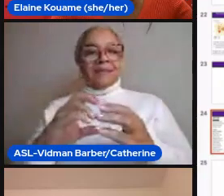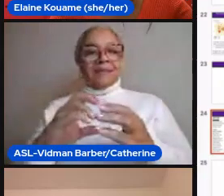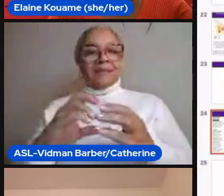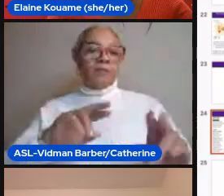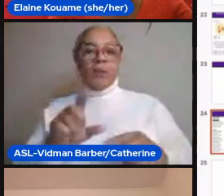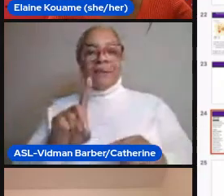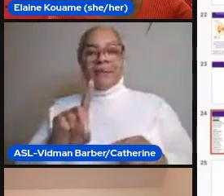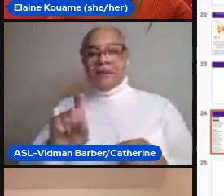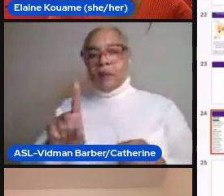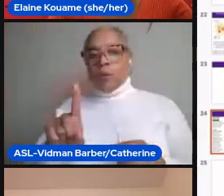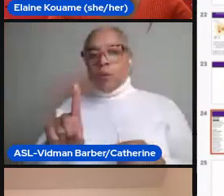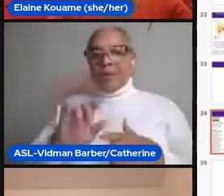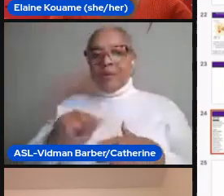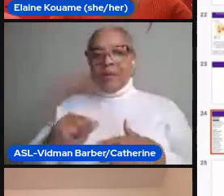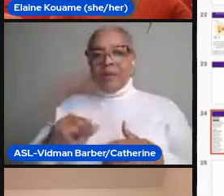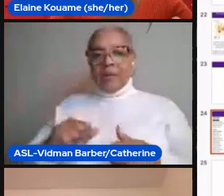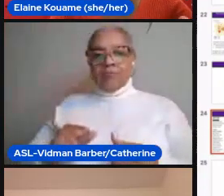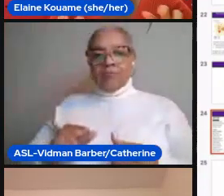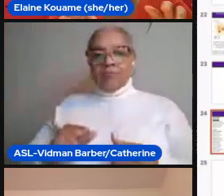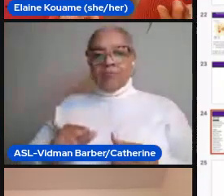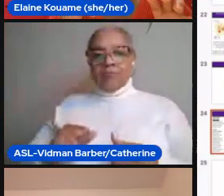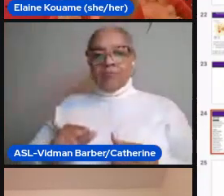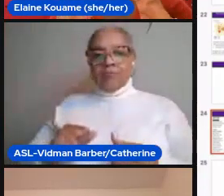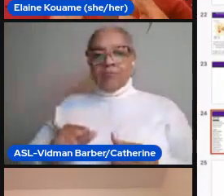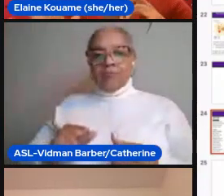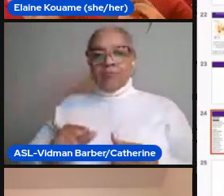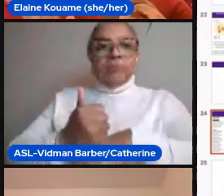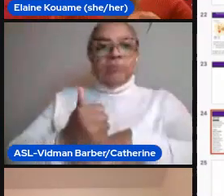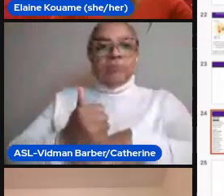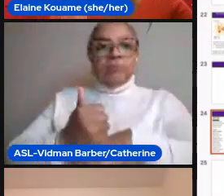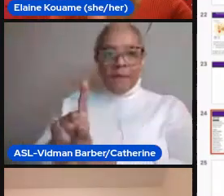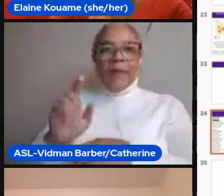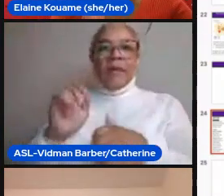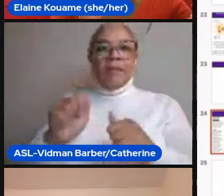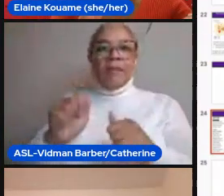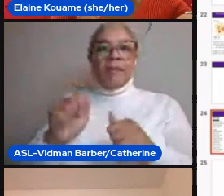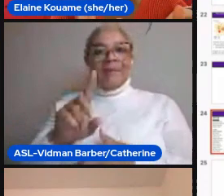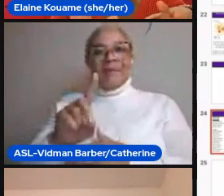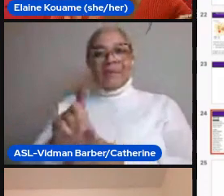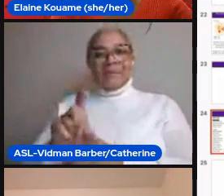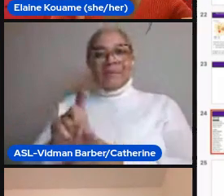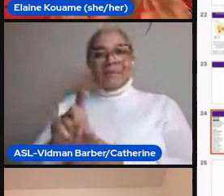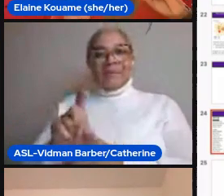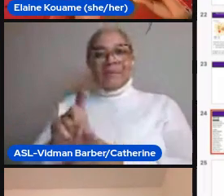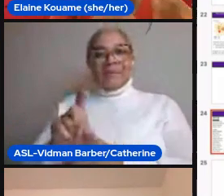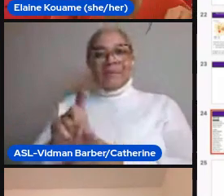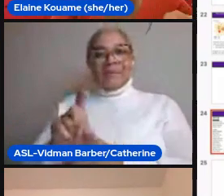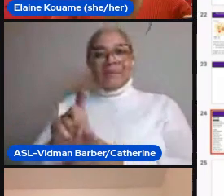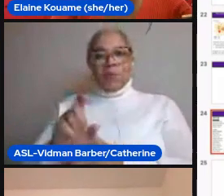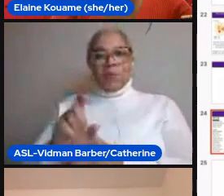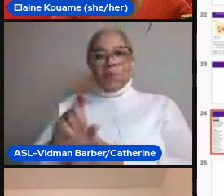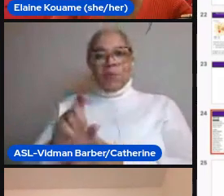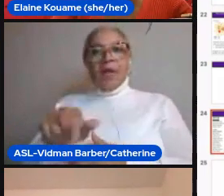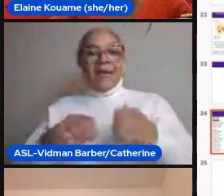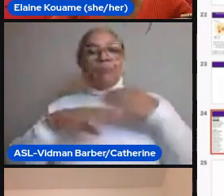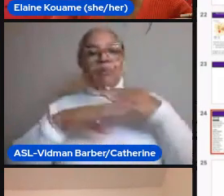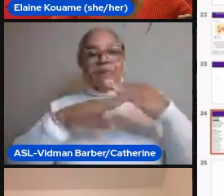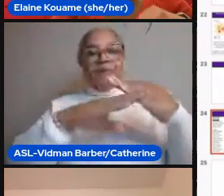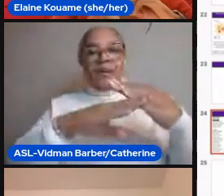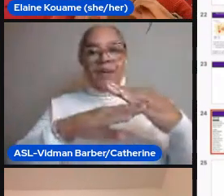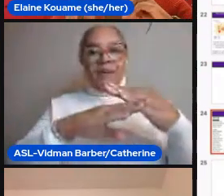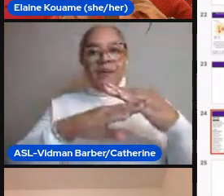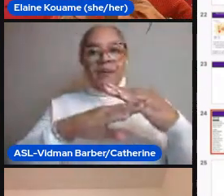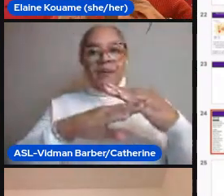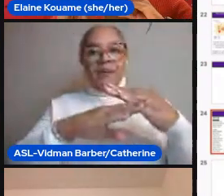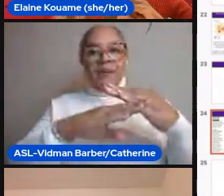can induce the Th1. So it could be like the DC1 and other DCs can prevent this regulatory T cell response,